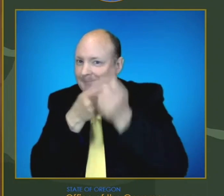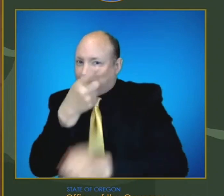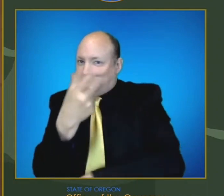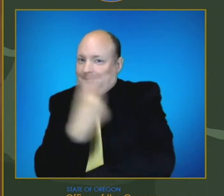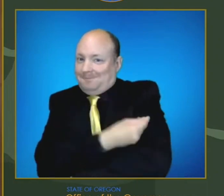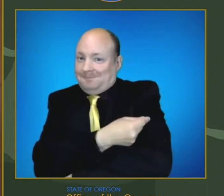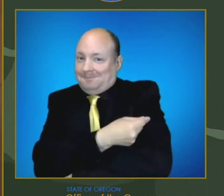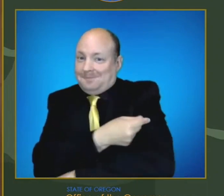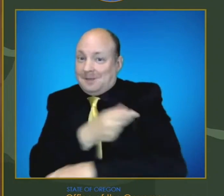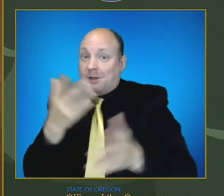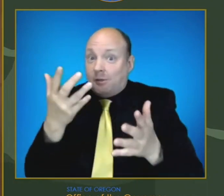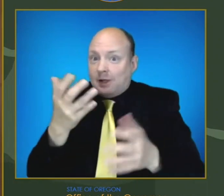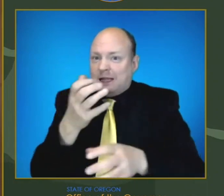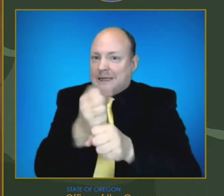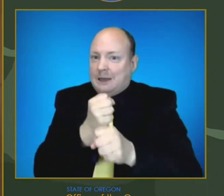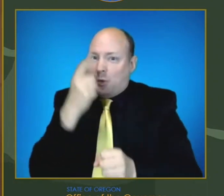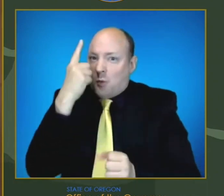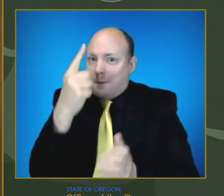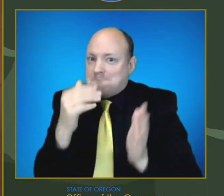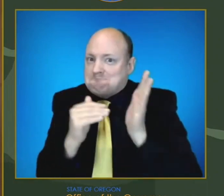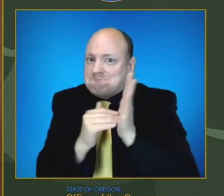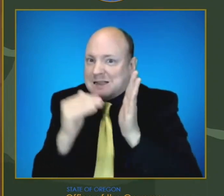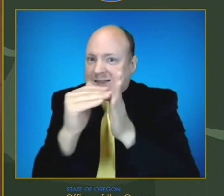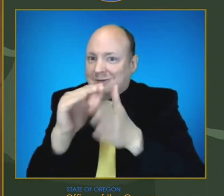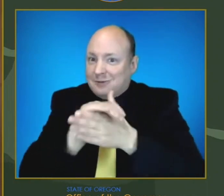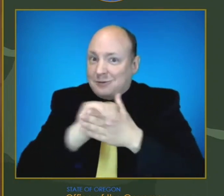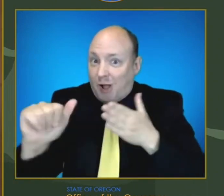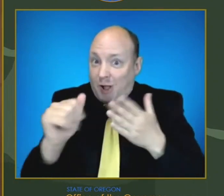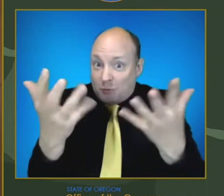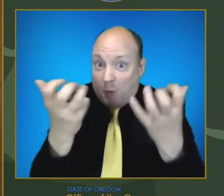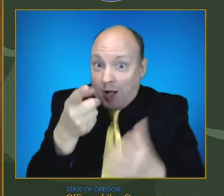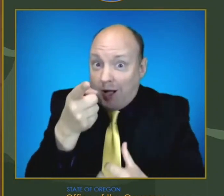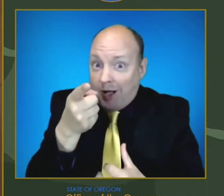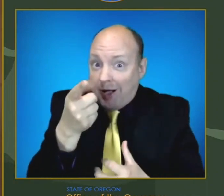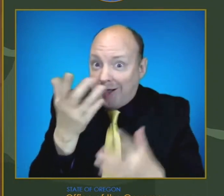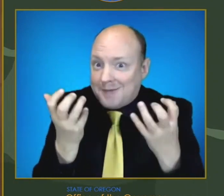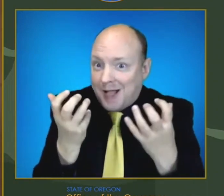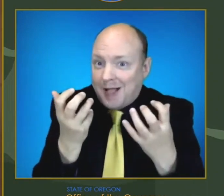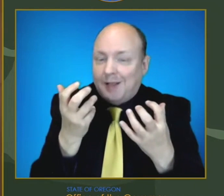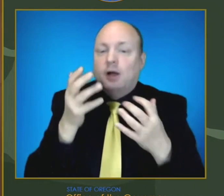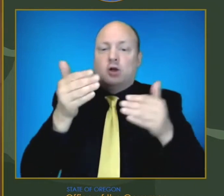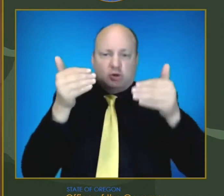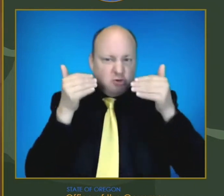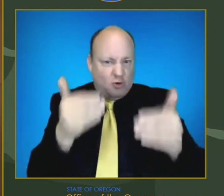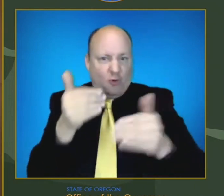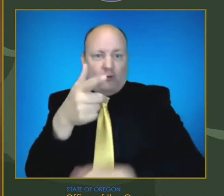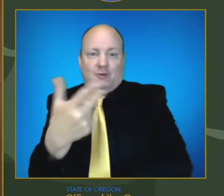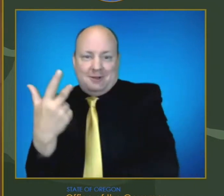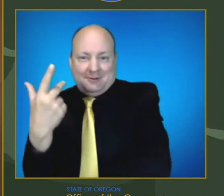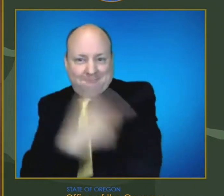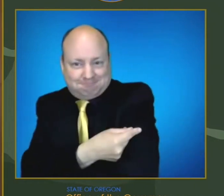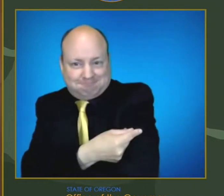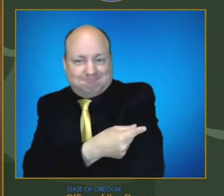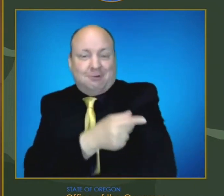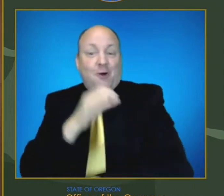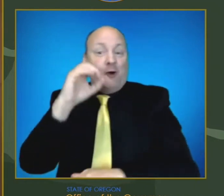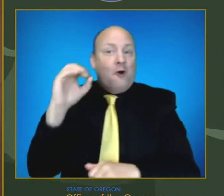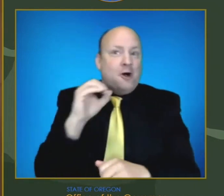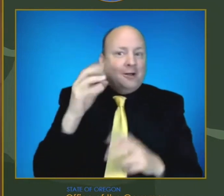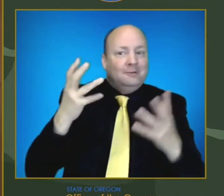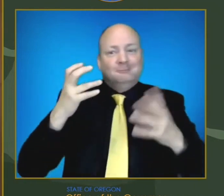million? Take your shot, Oregon. Roll up your sleeves and get a chance to change your